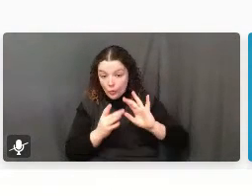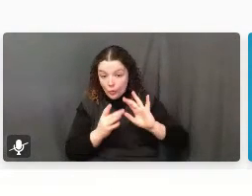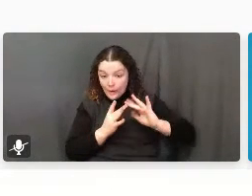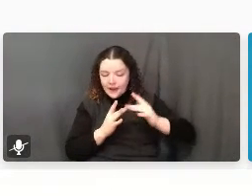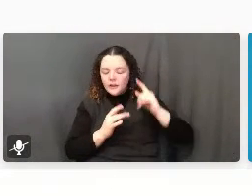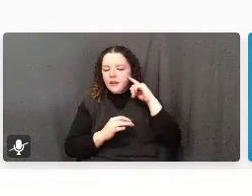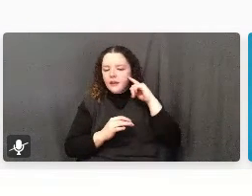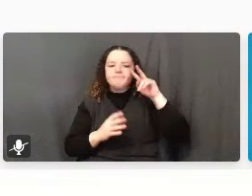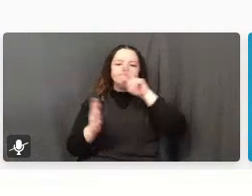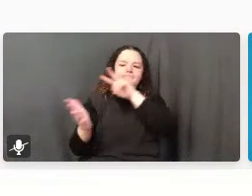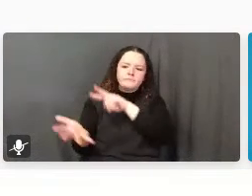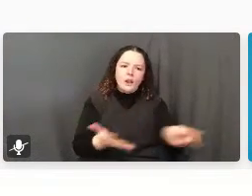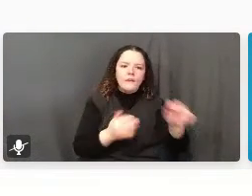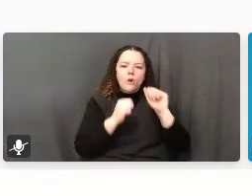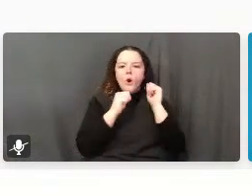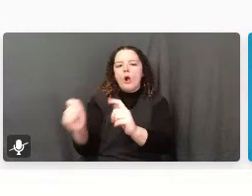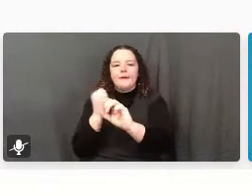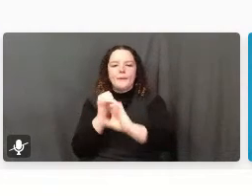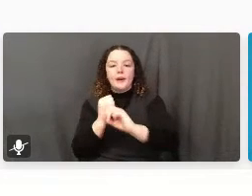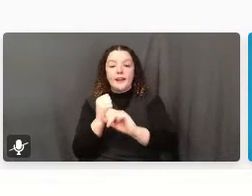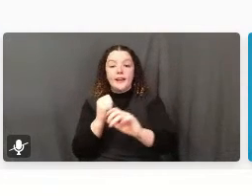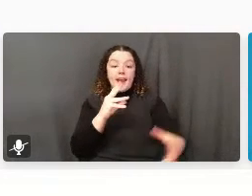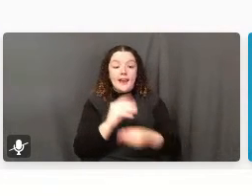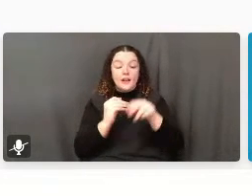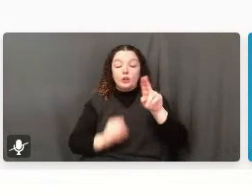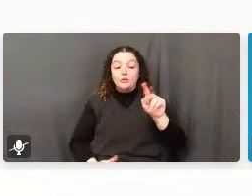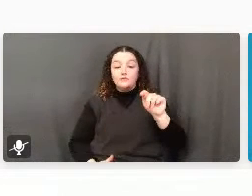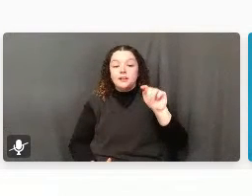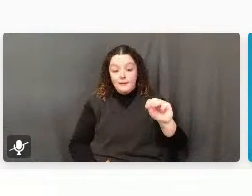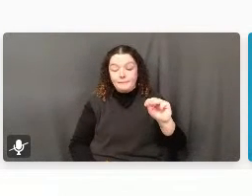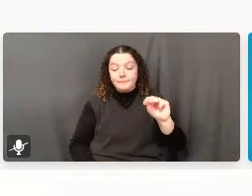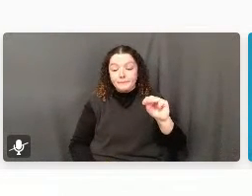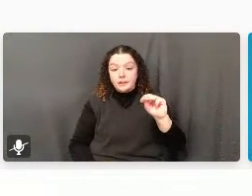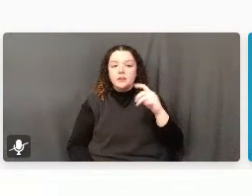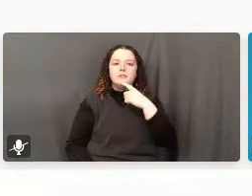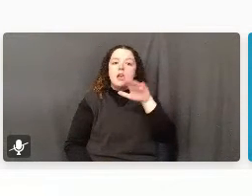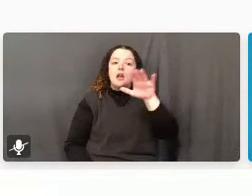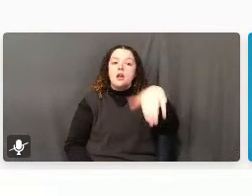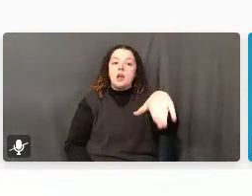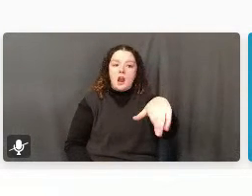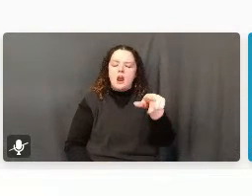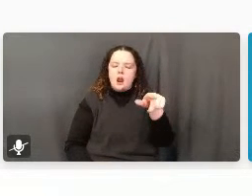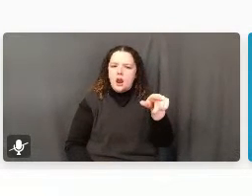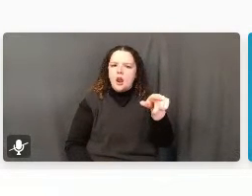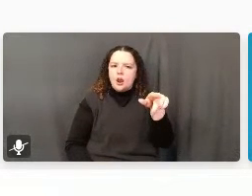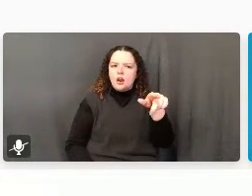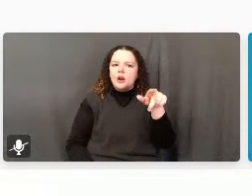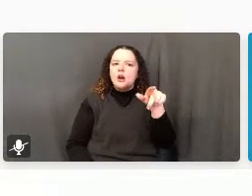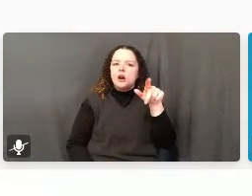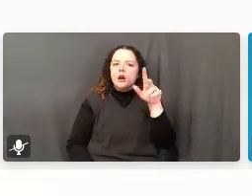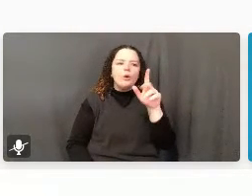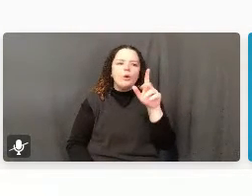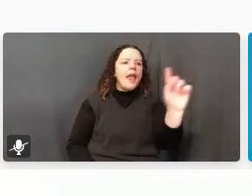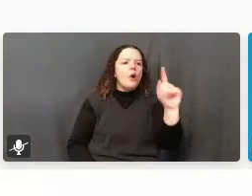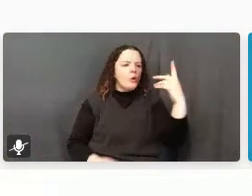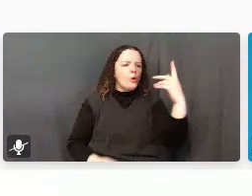efforts. And adding the UTM parameters to your email links will say, hey, your traffic came from this